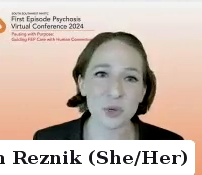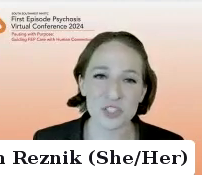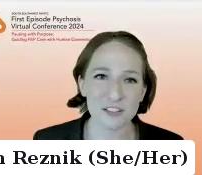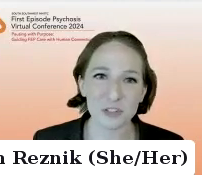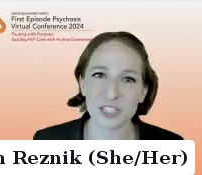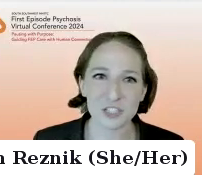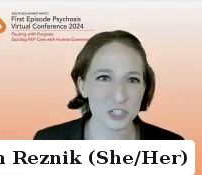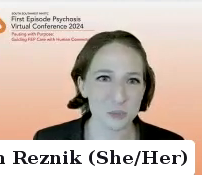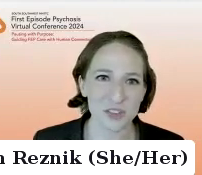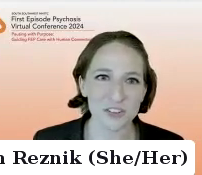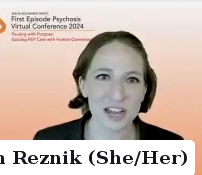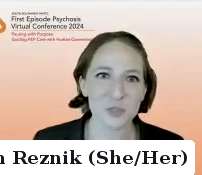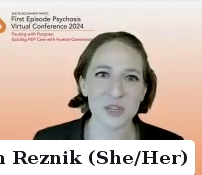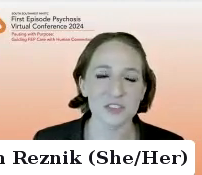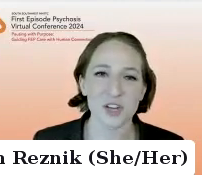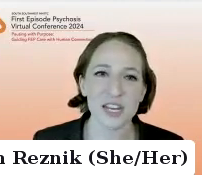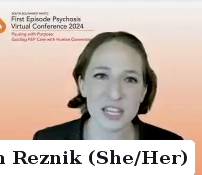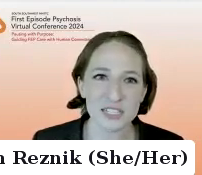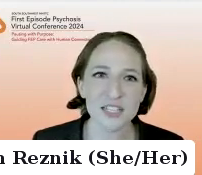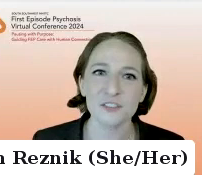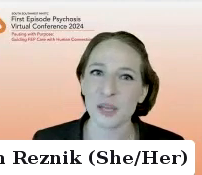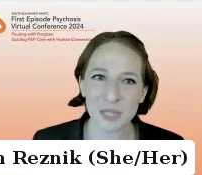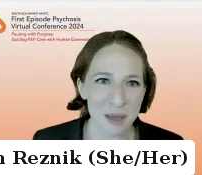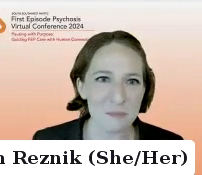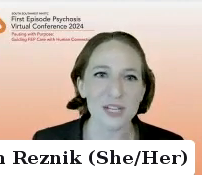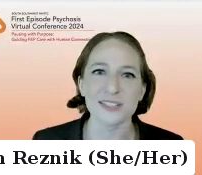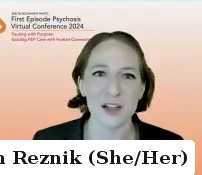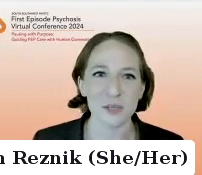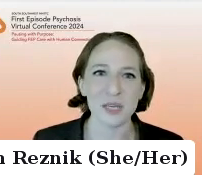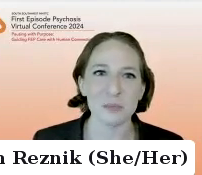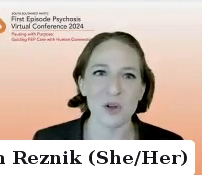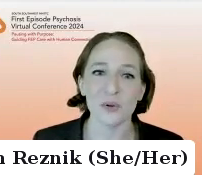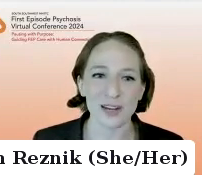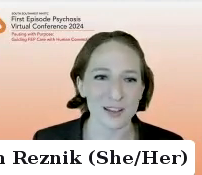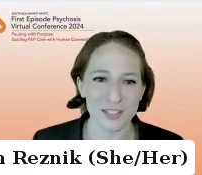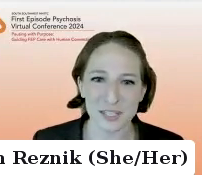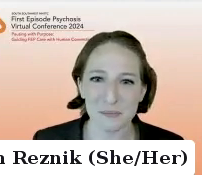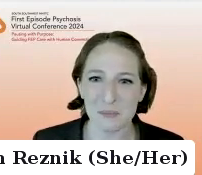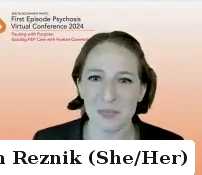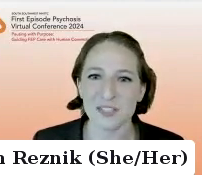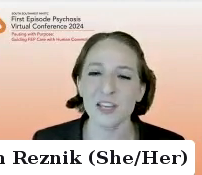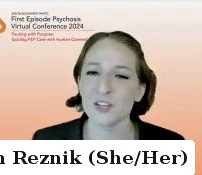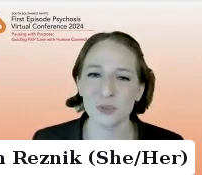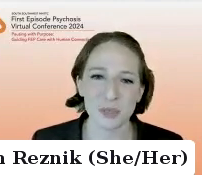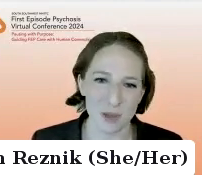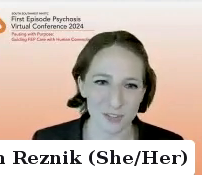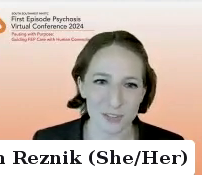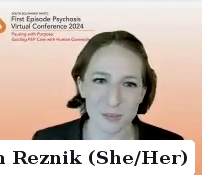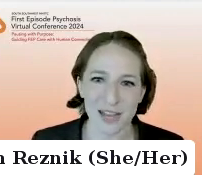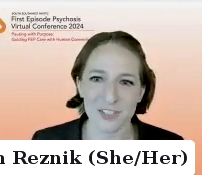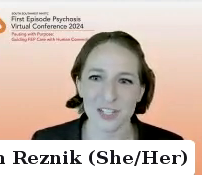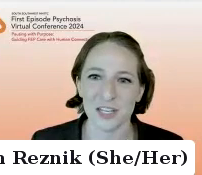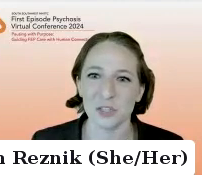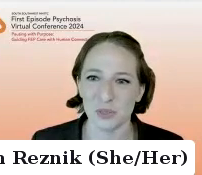His approach to every relationship, whether that's with trainees, family members, young people, or other team members, truly